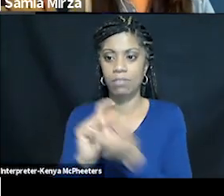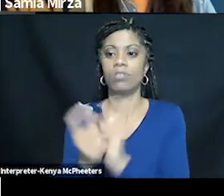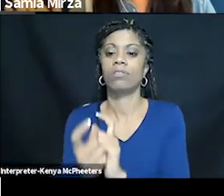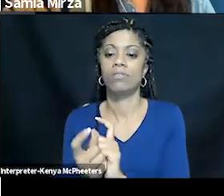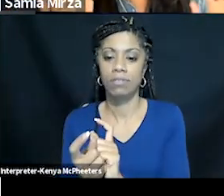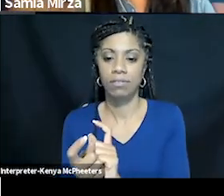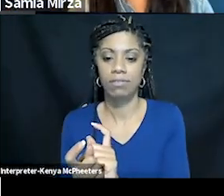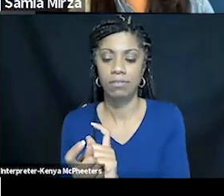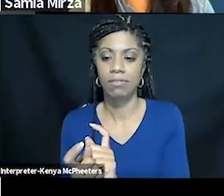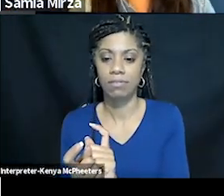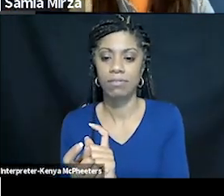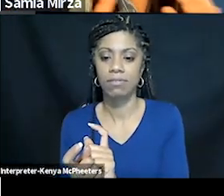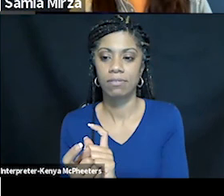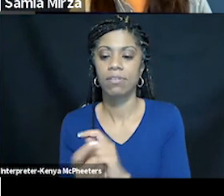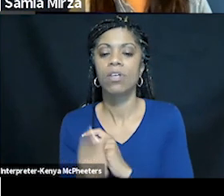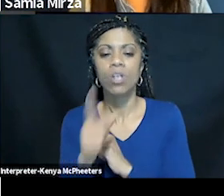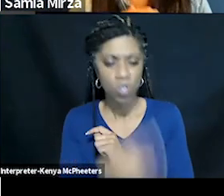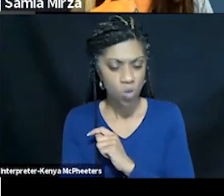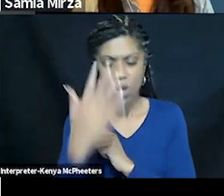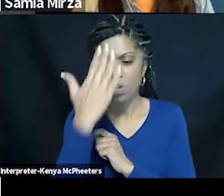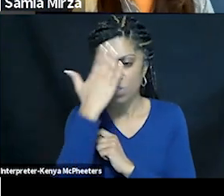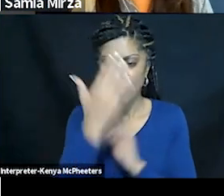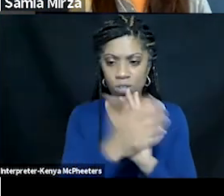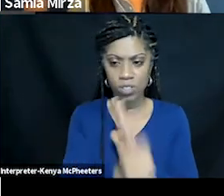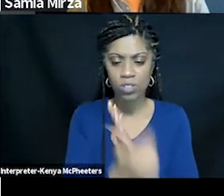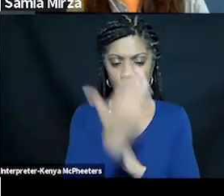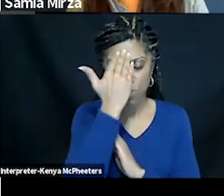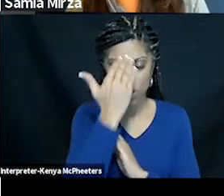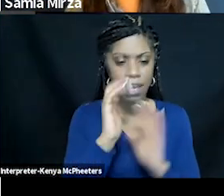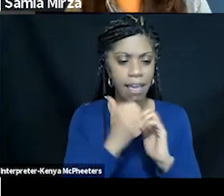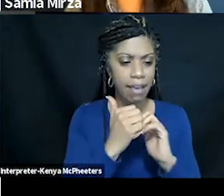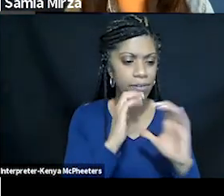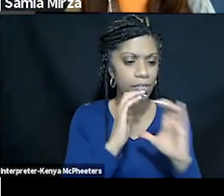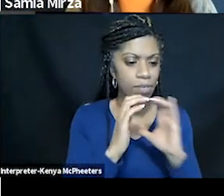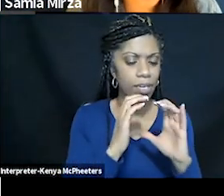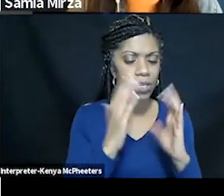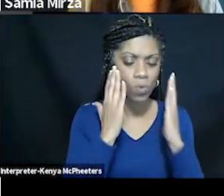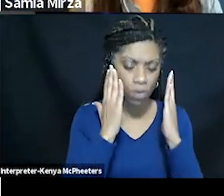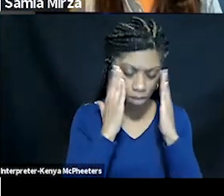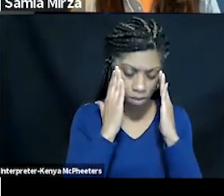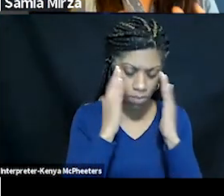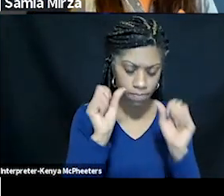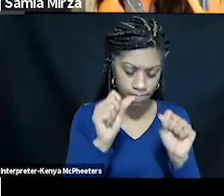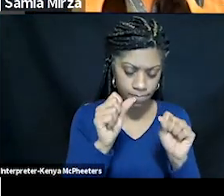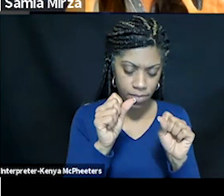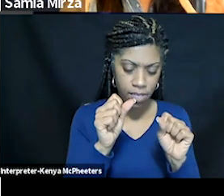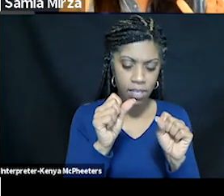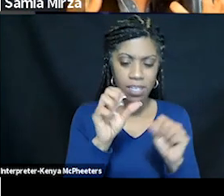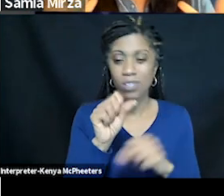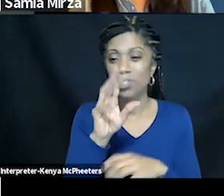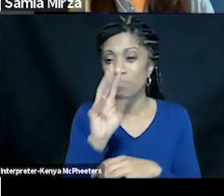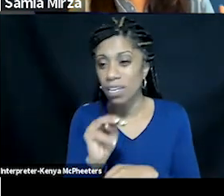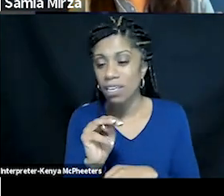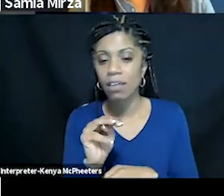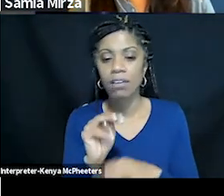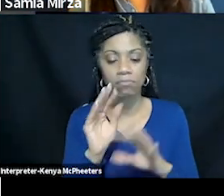all know your craft, you know how to communicate, you know how to, create social media posts and